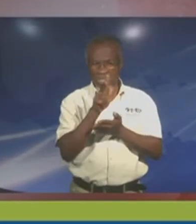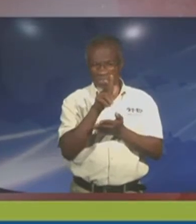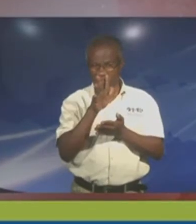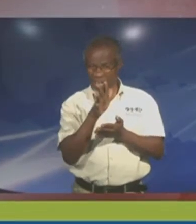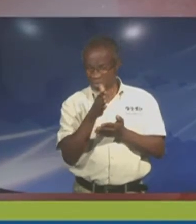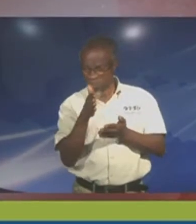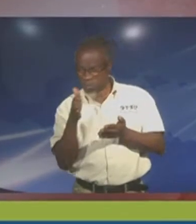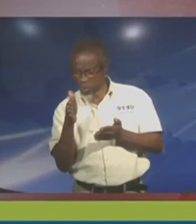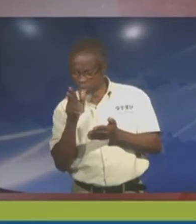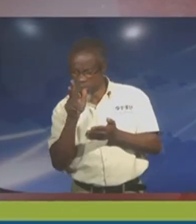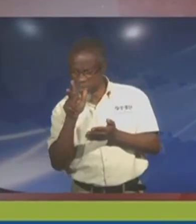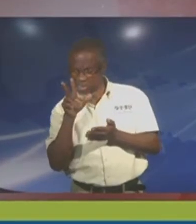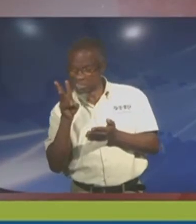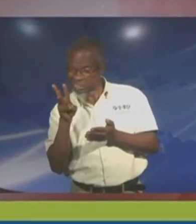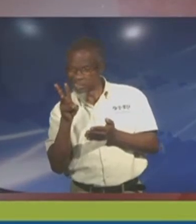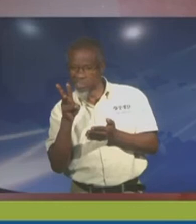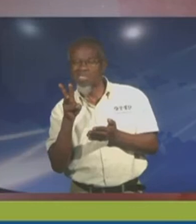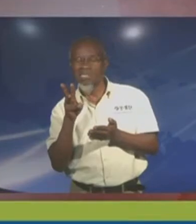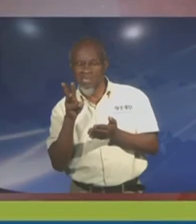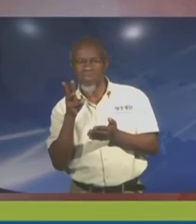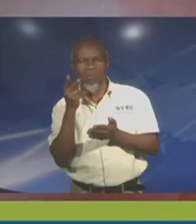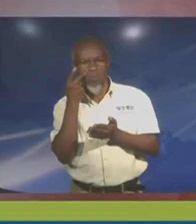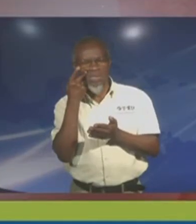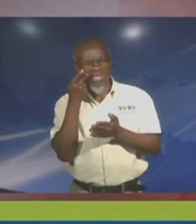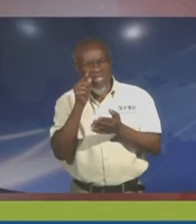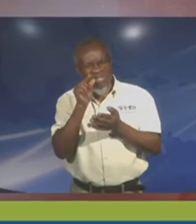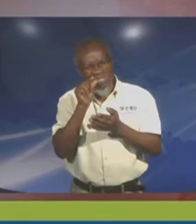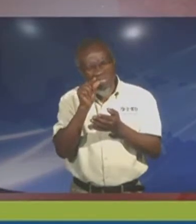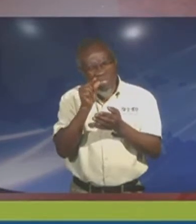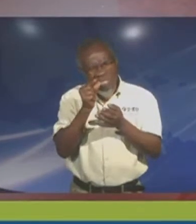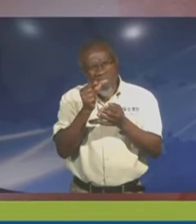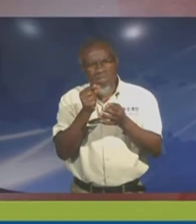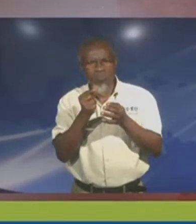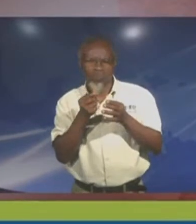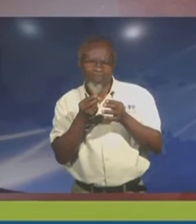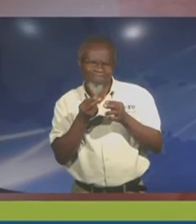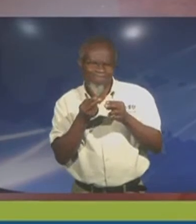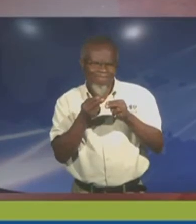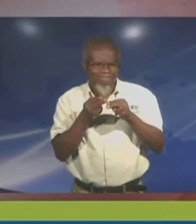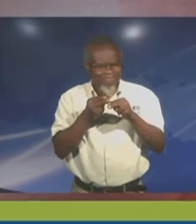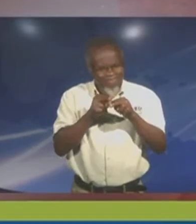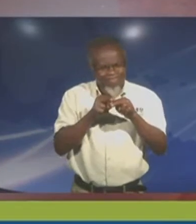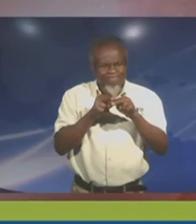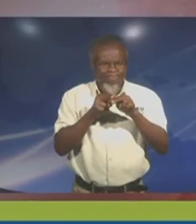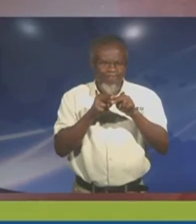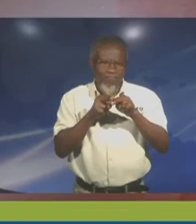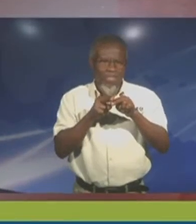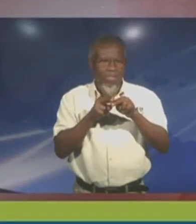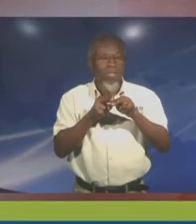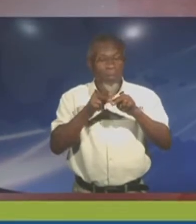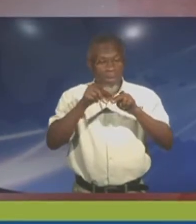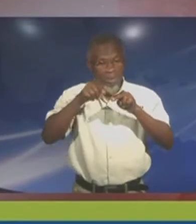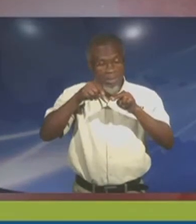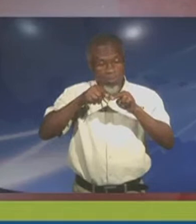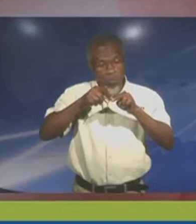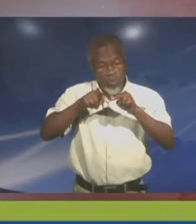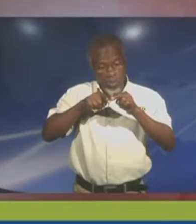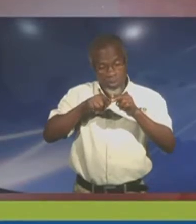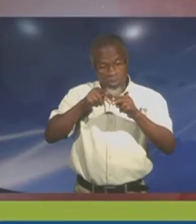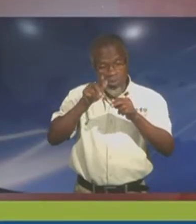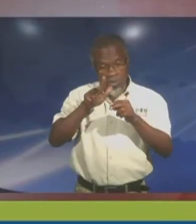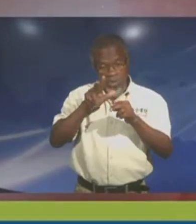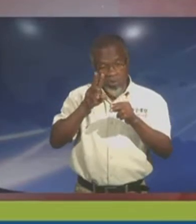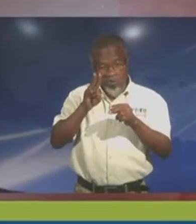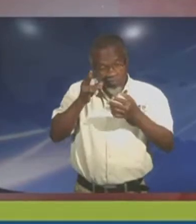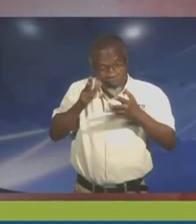week. We will see what this week brings, but we do expect that that will reverse itself and we'll have a smaller total by the end of the week.